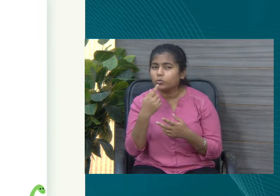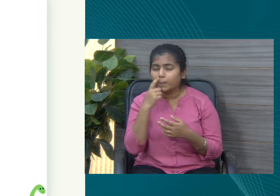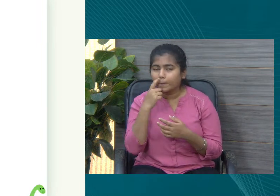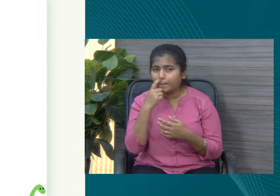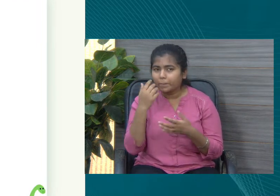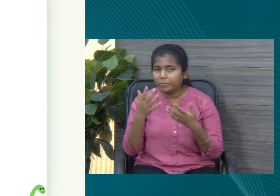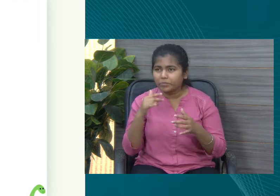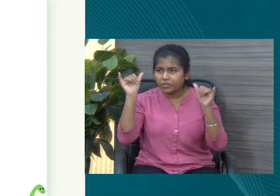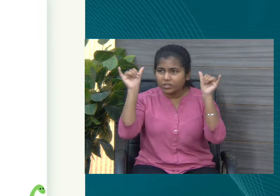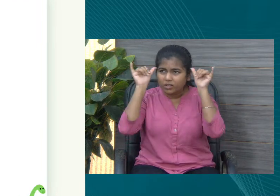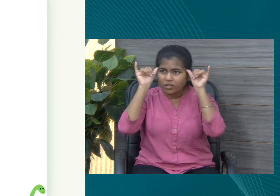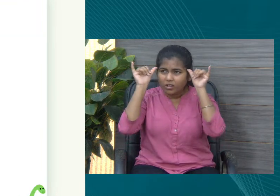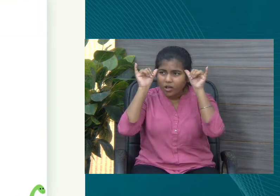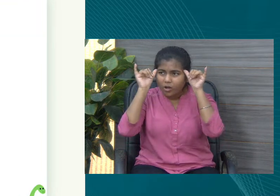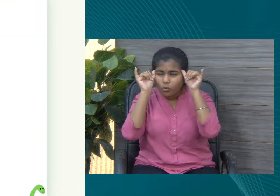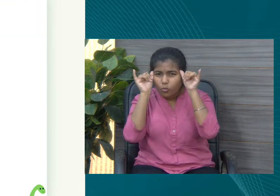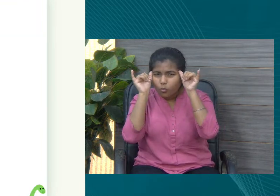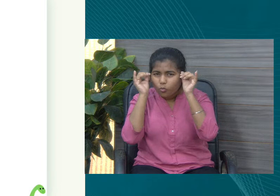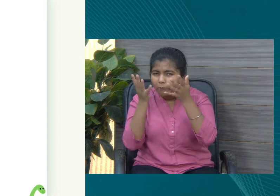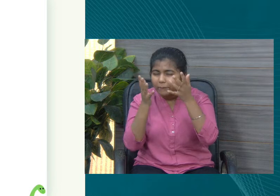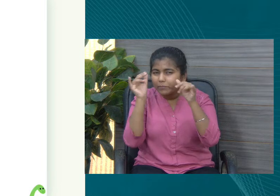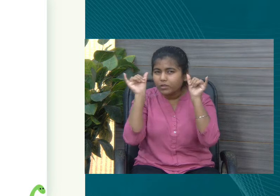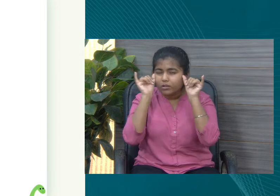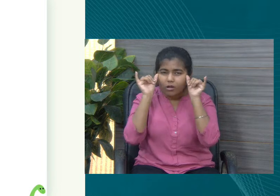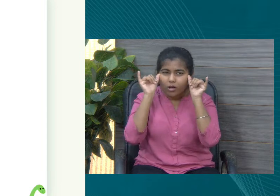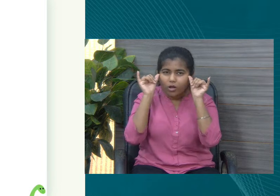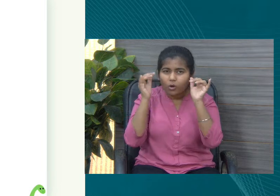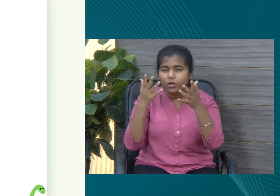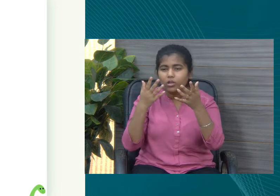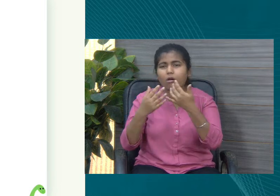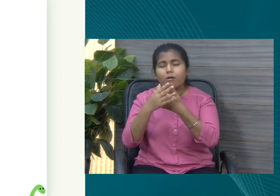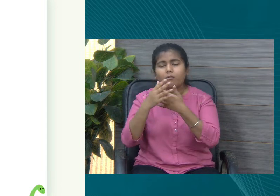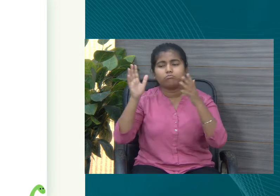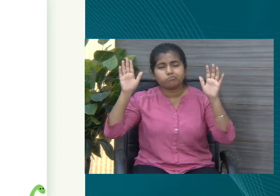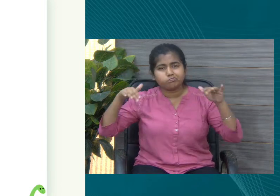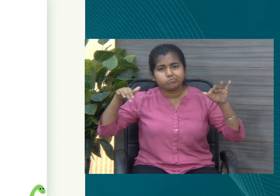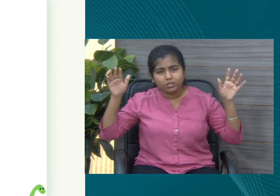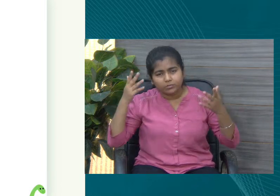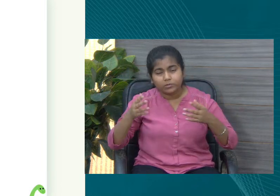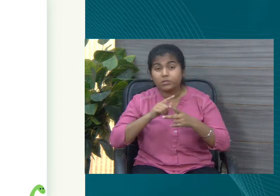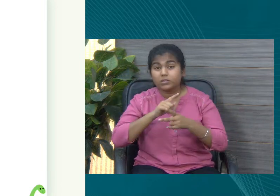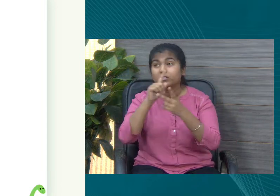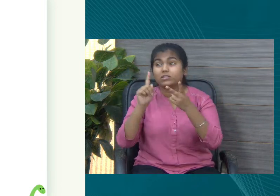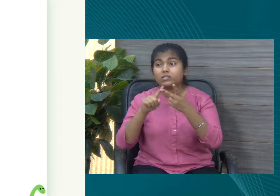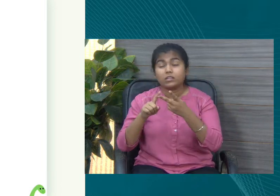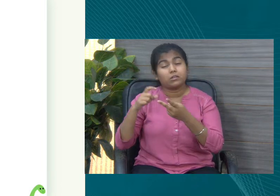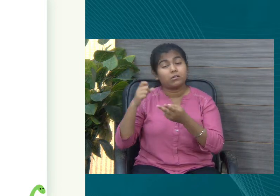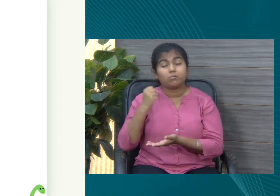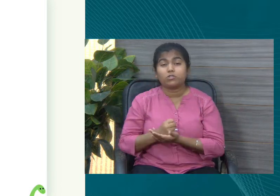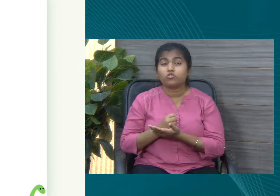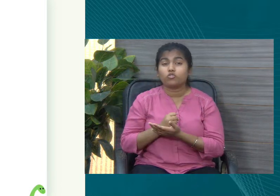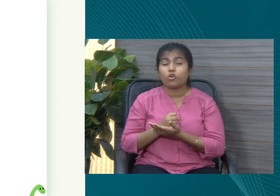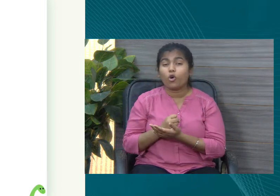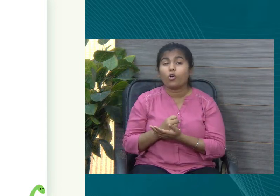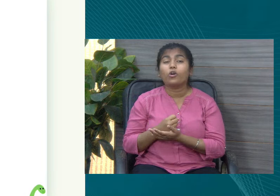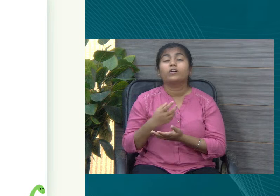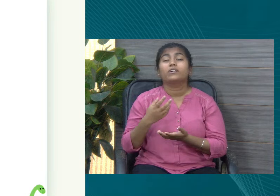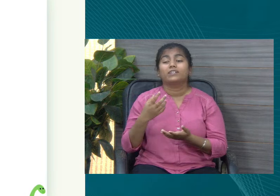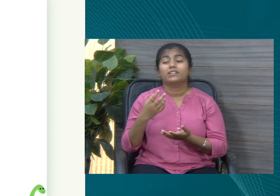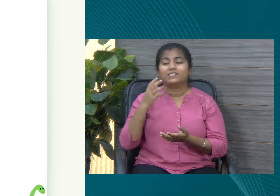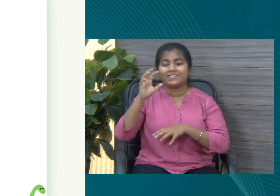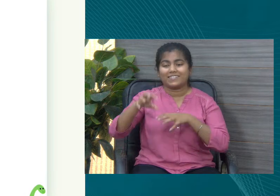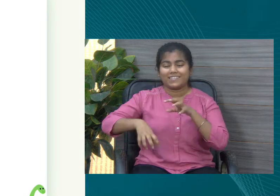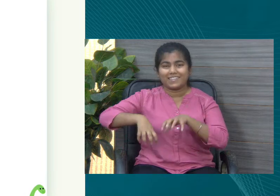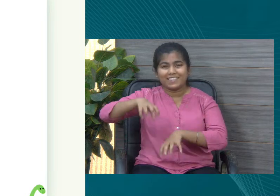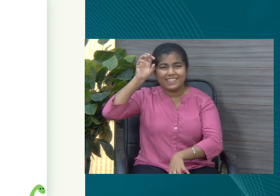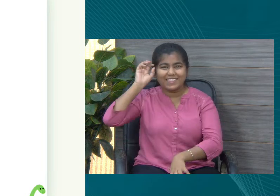maybe cow or something, maybe some bird also. But the second one is quite sure it's a tiger or lion, something like